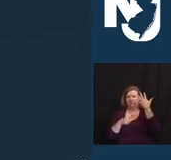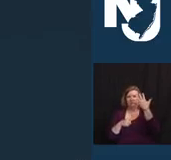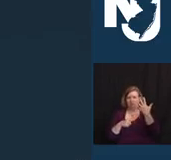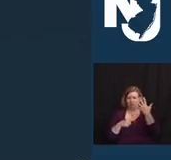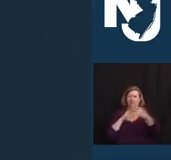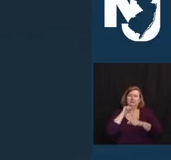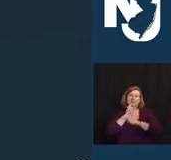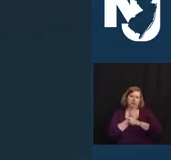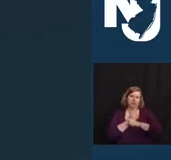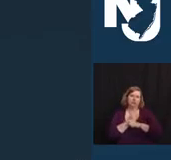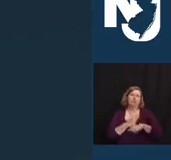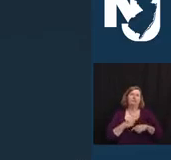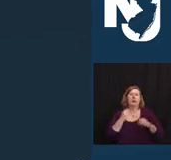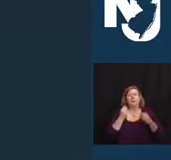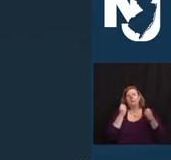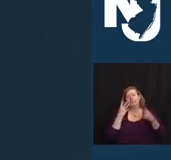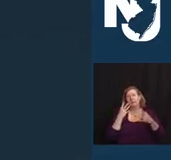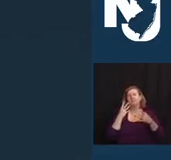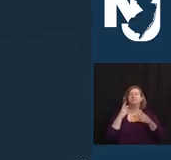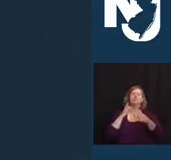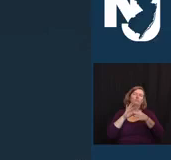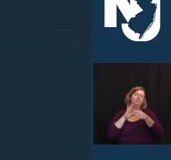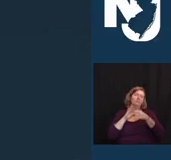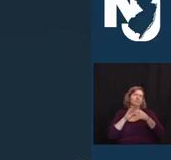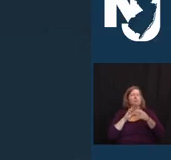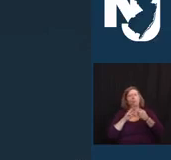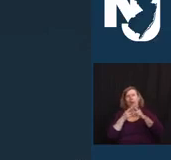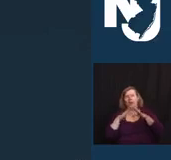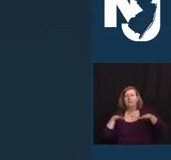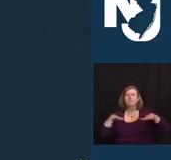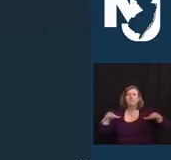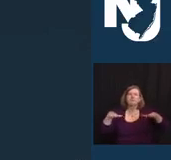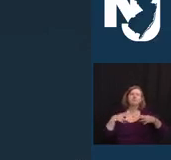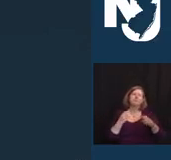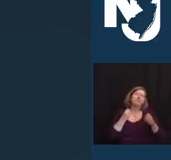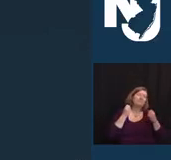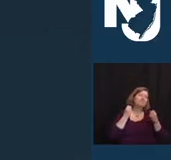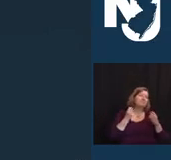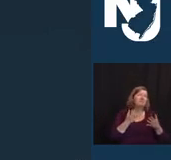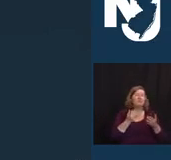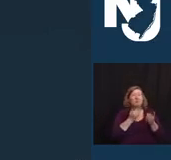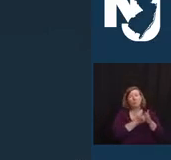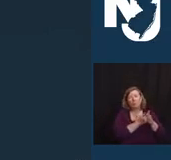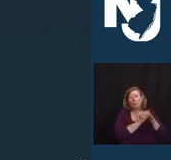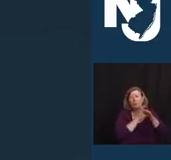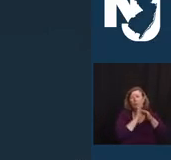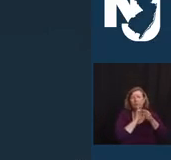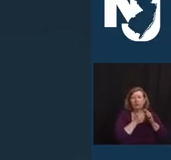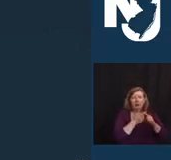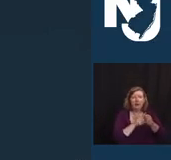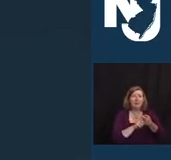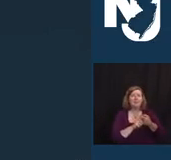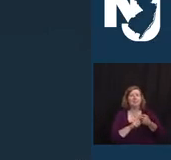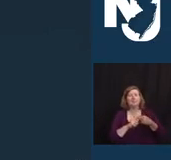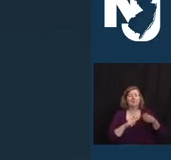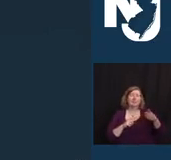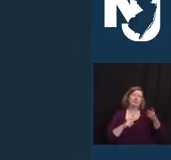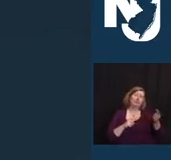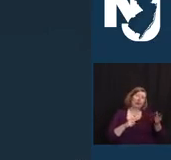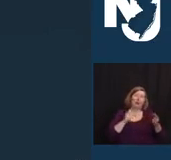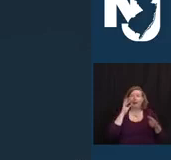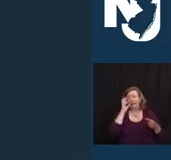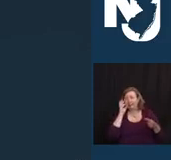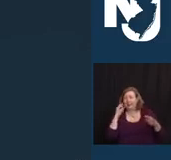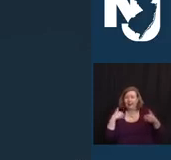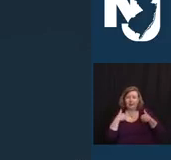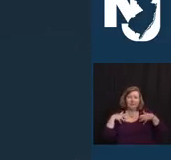Aida, and many other relatives. And of course, he leaves behind many dear friends of both the two- and four-legged variety. I spoke